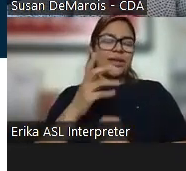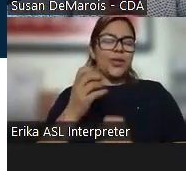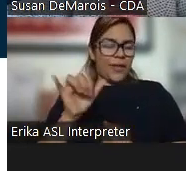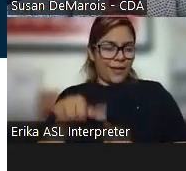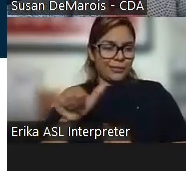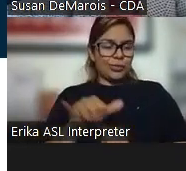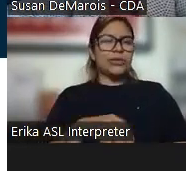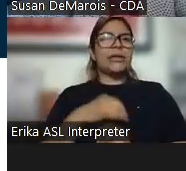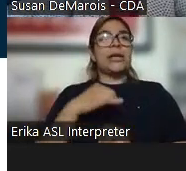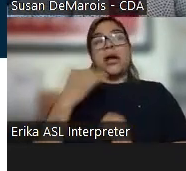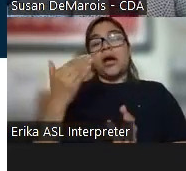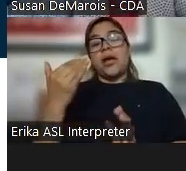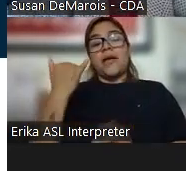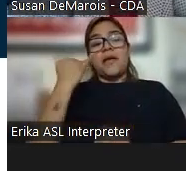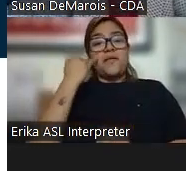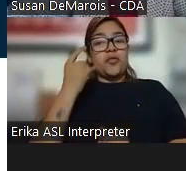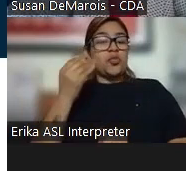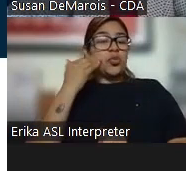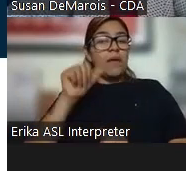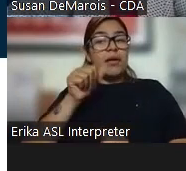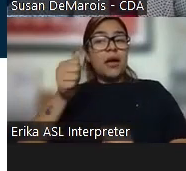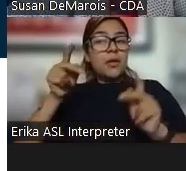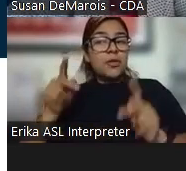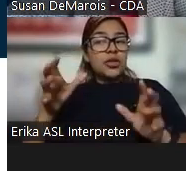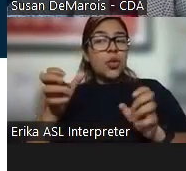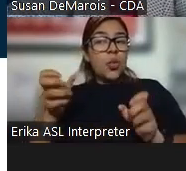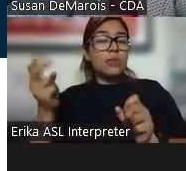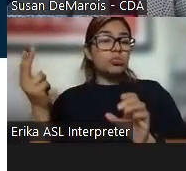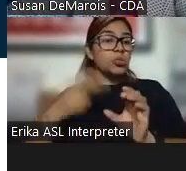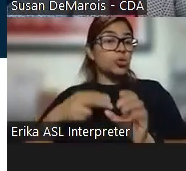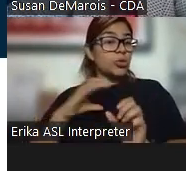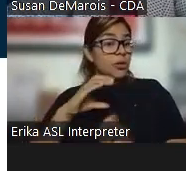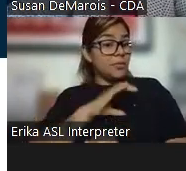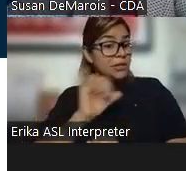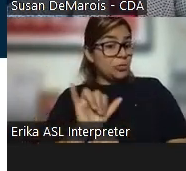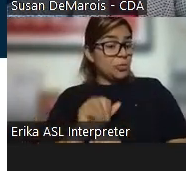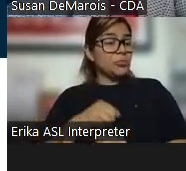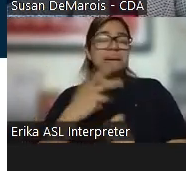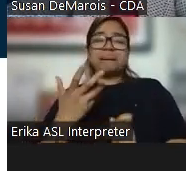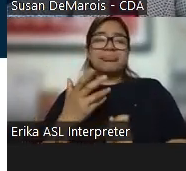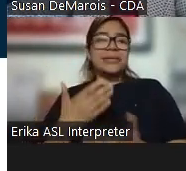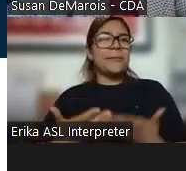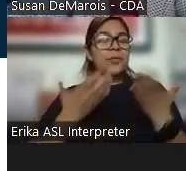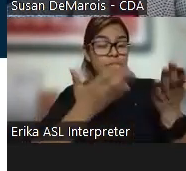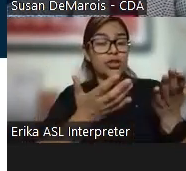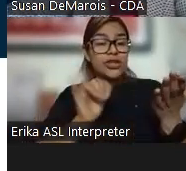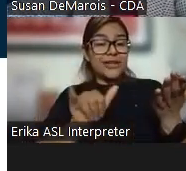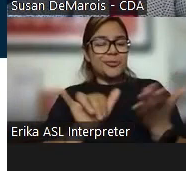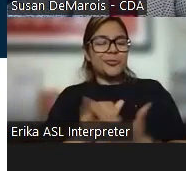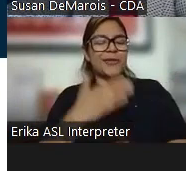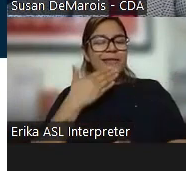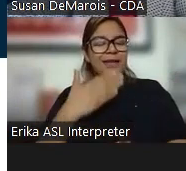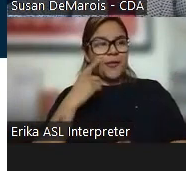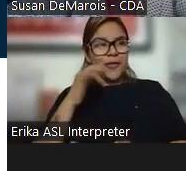send the applications to. All of those will be recommended to the agency, and we'll